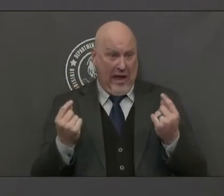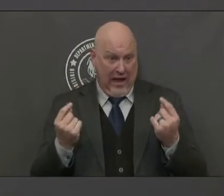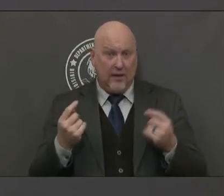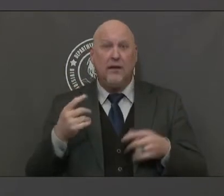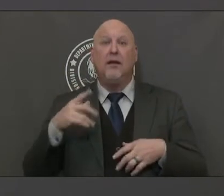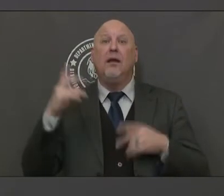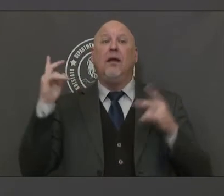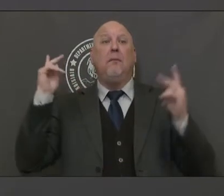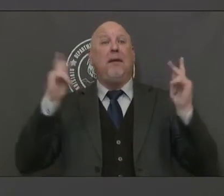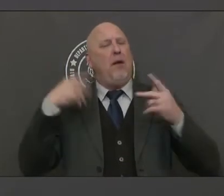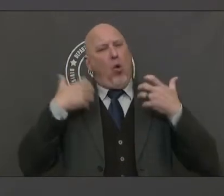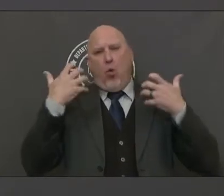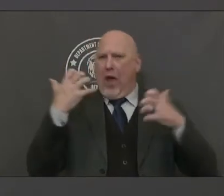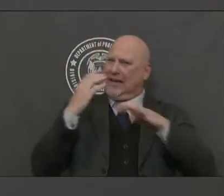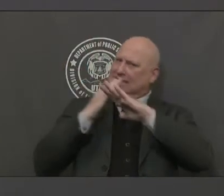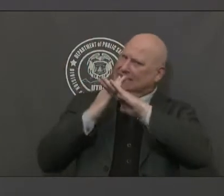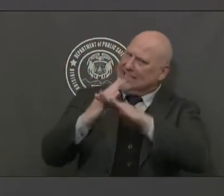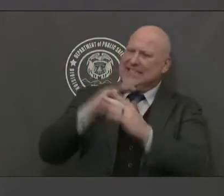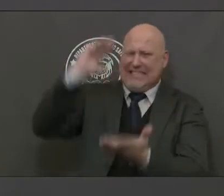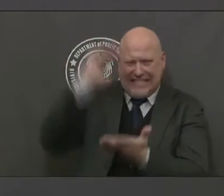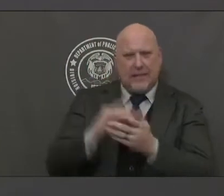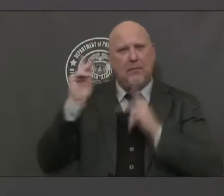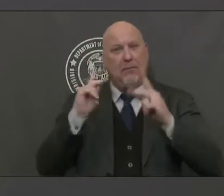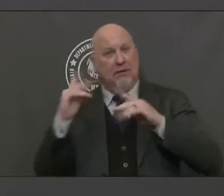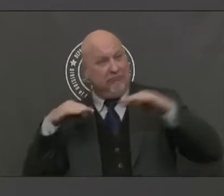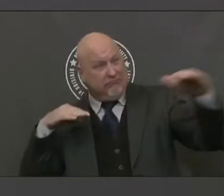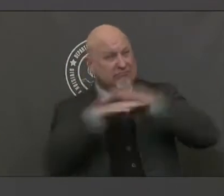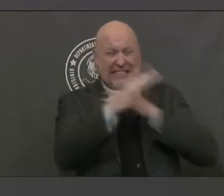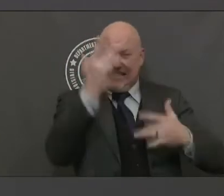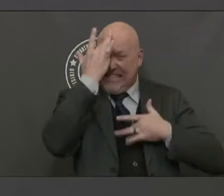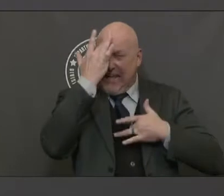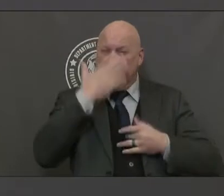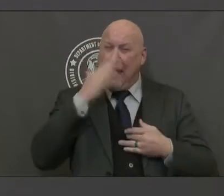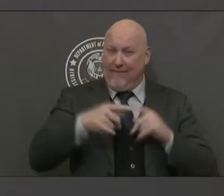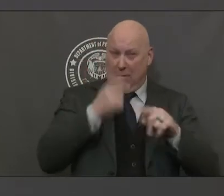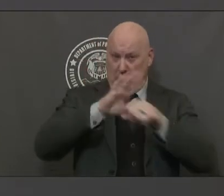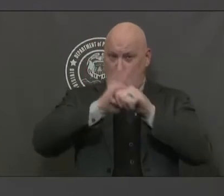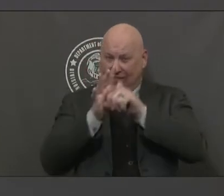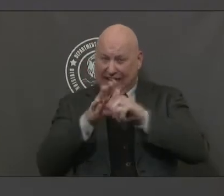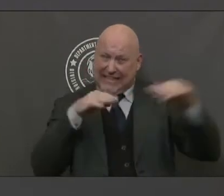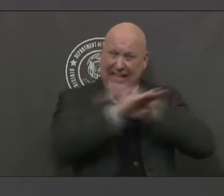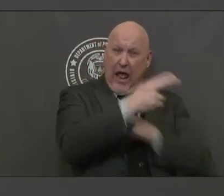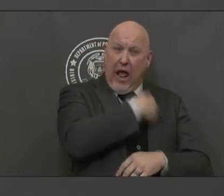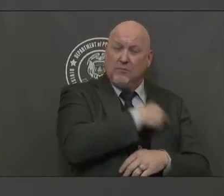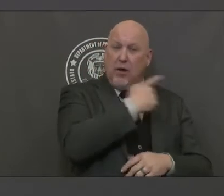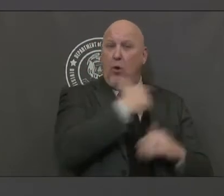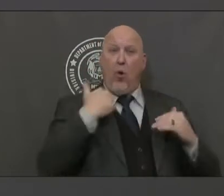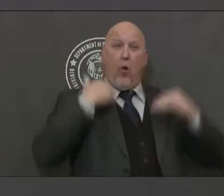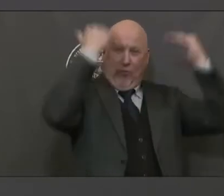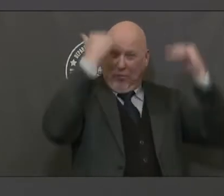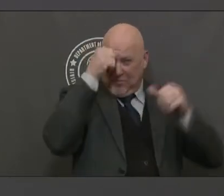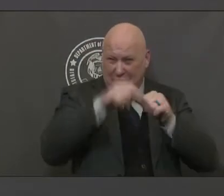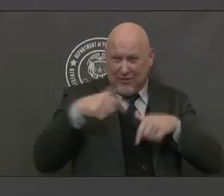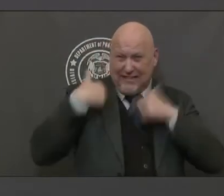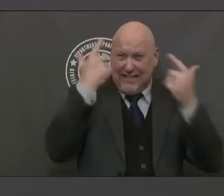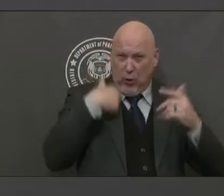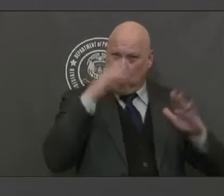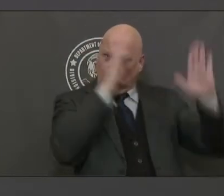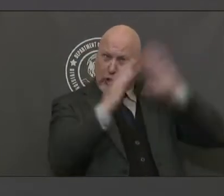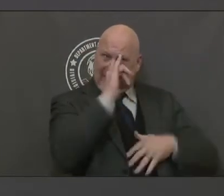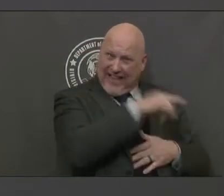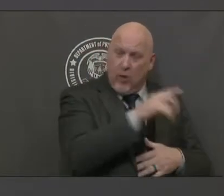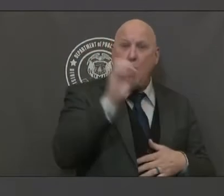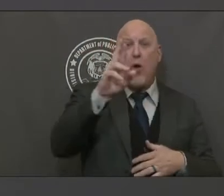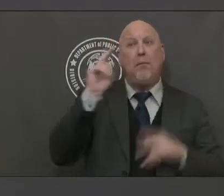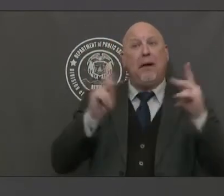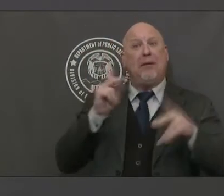across these vaccines, people in the United States who were part of those trials, 75,000, not one person,